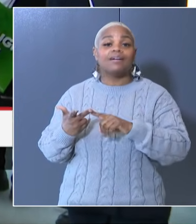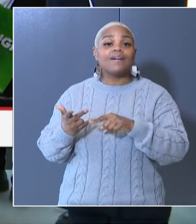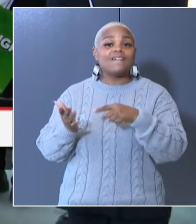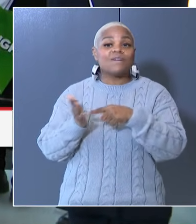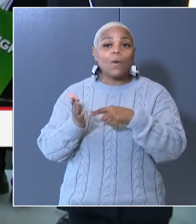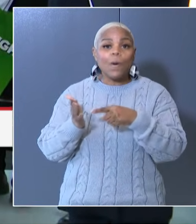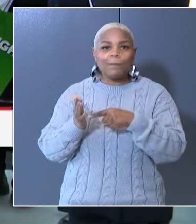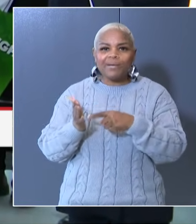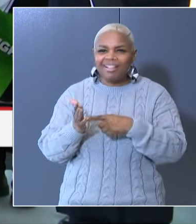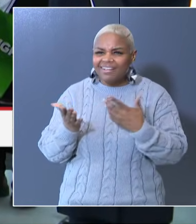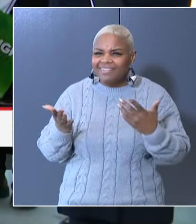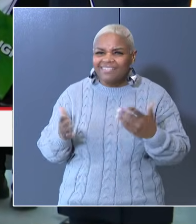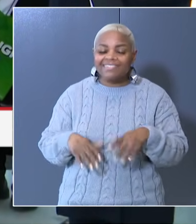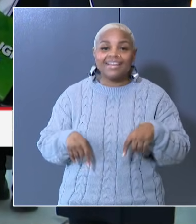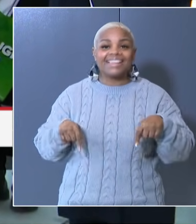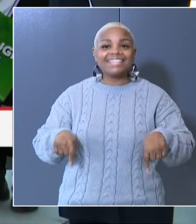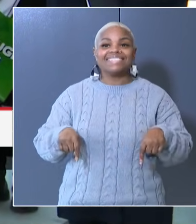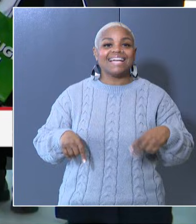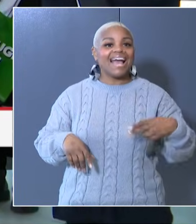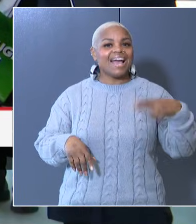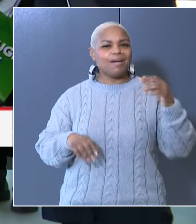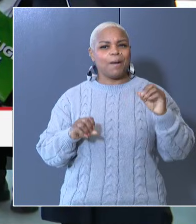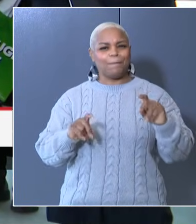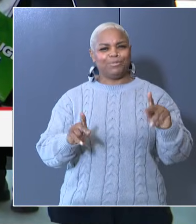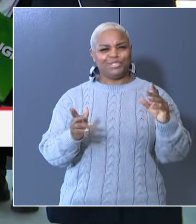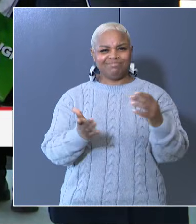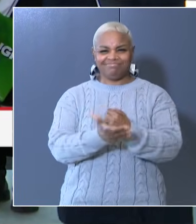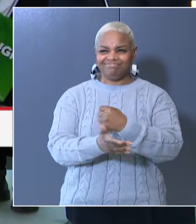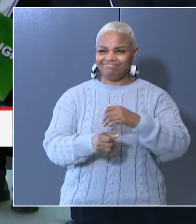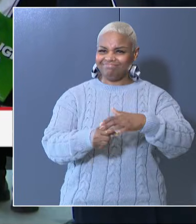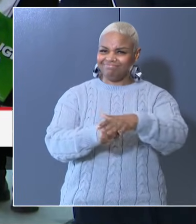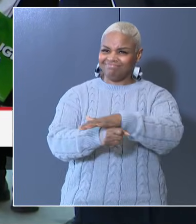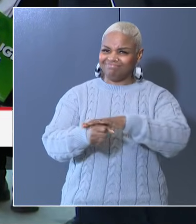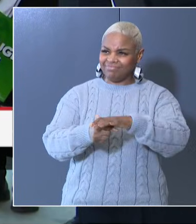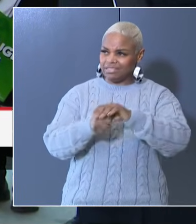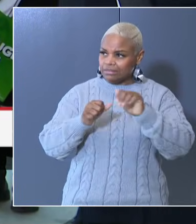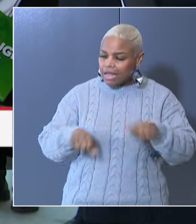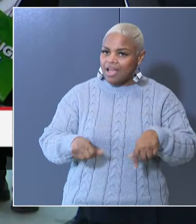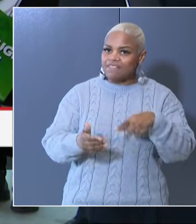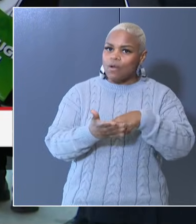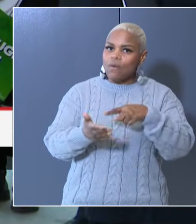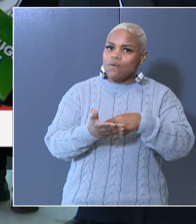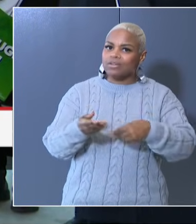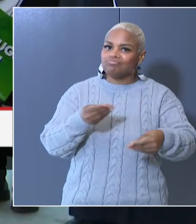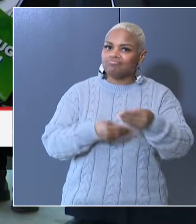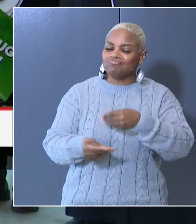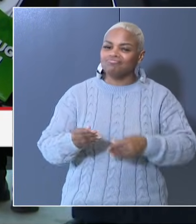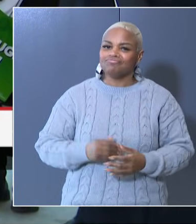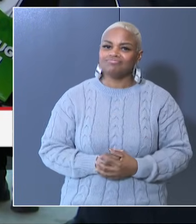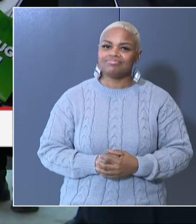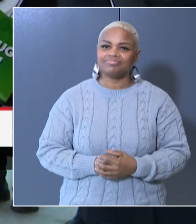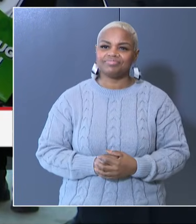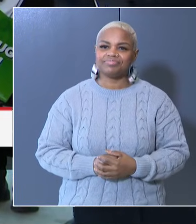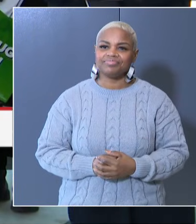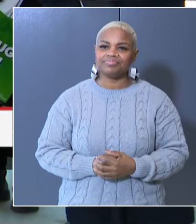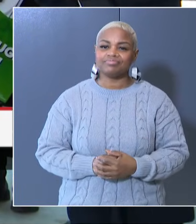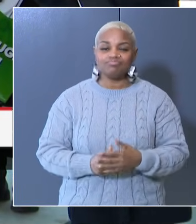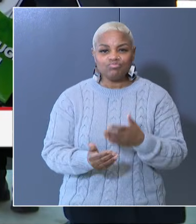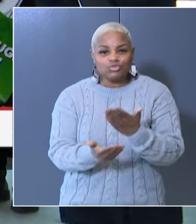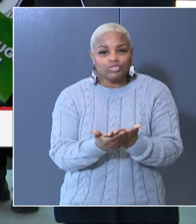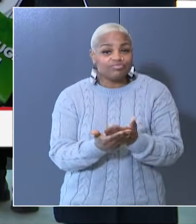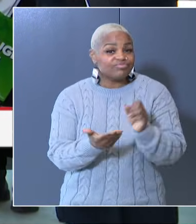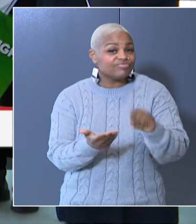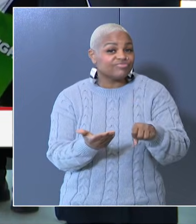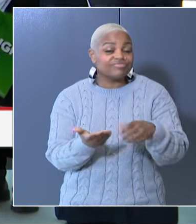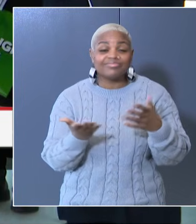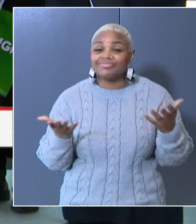in a high-opportunity neighborhood, and then also demonstrating what's possible when partners share a commitment to equity,